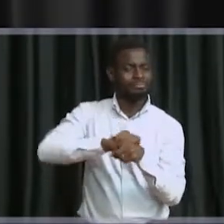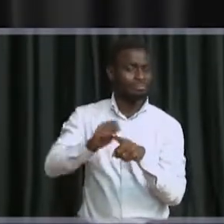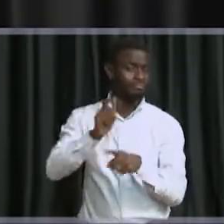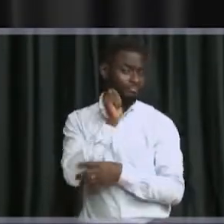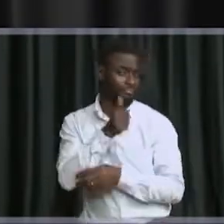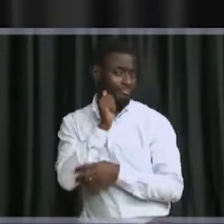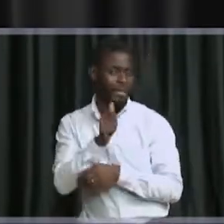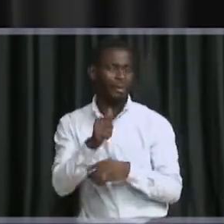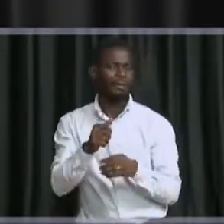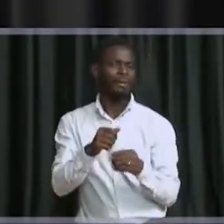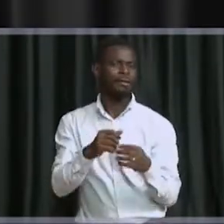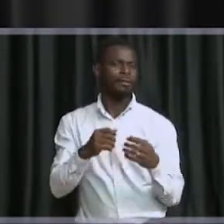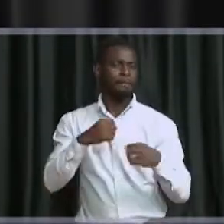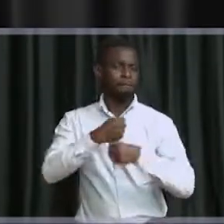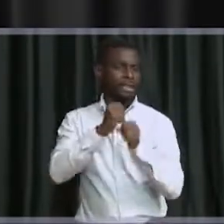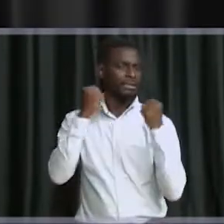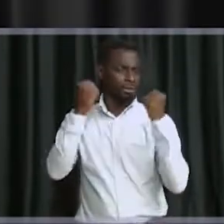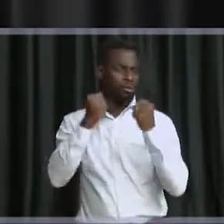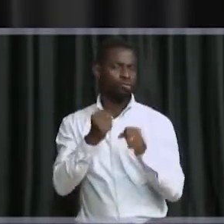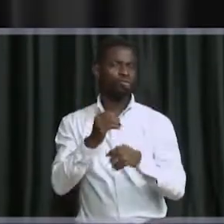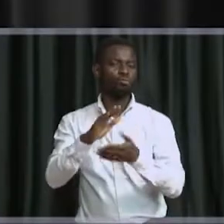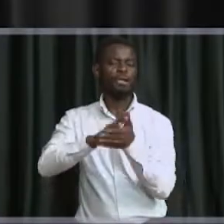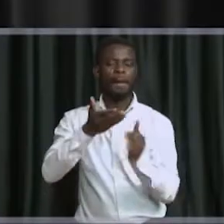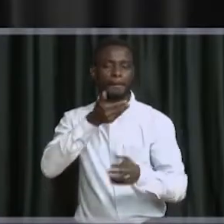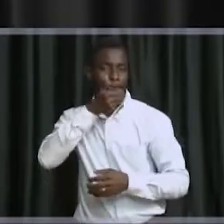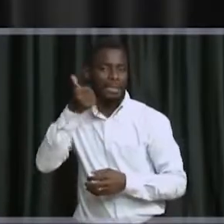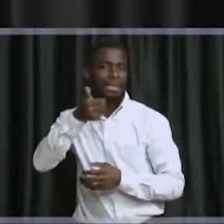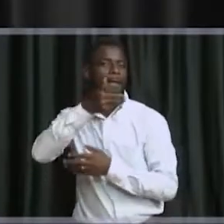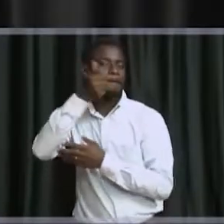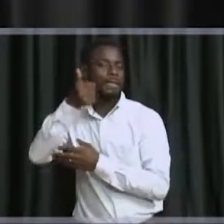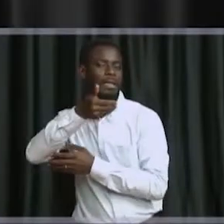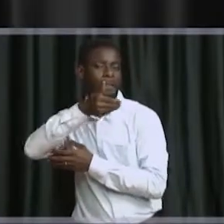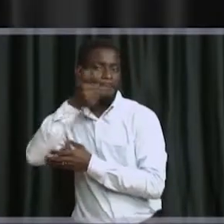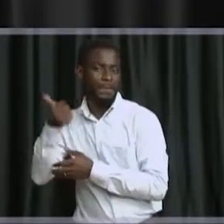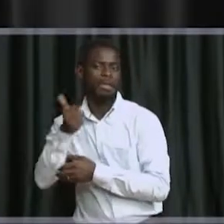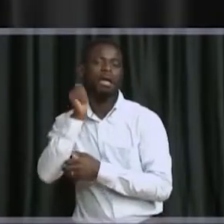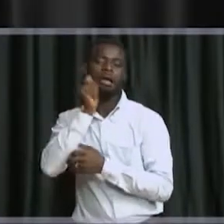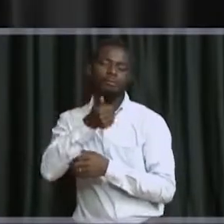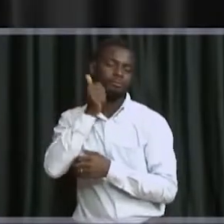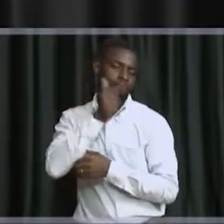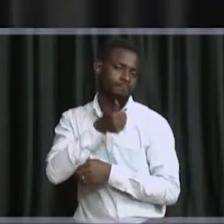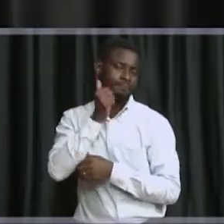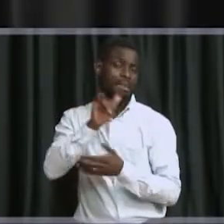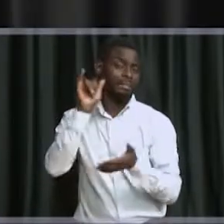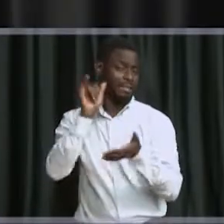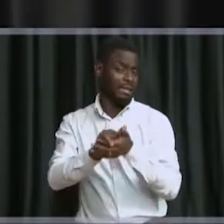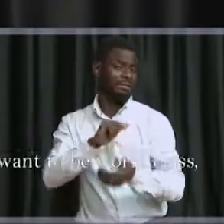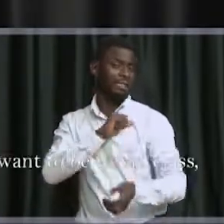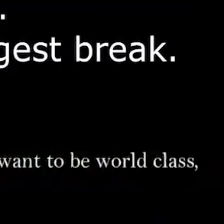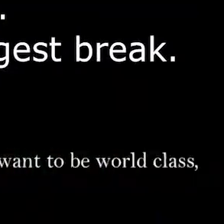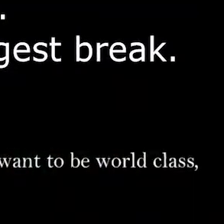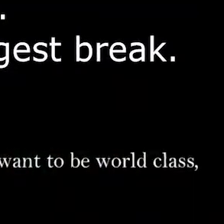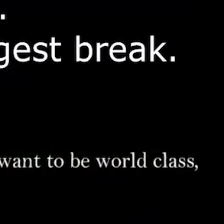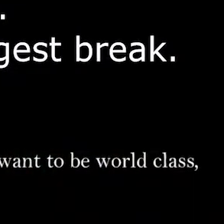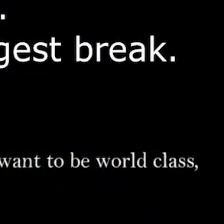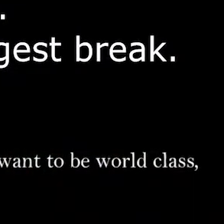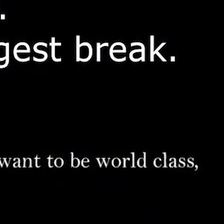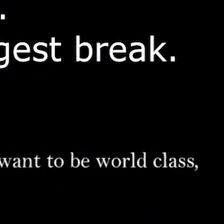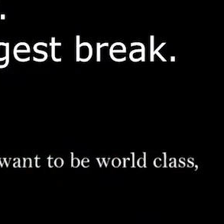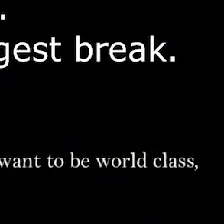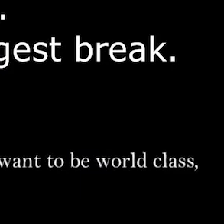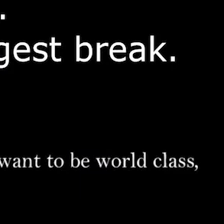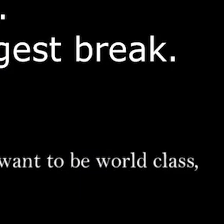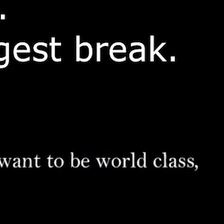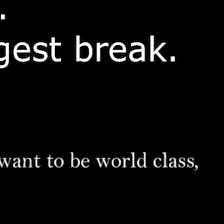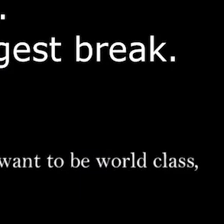nowayini yi nowayini yi debiera da na yeini suba yese udi yeyumande biya rada niya to